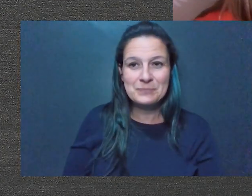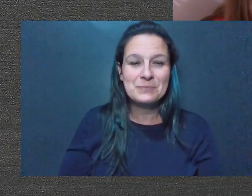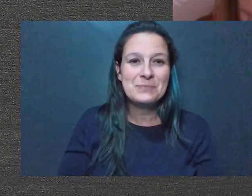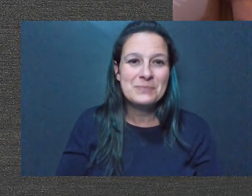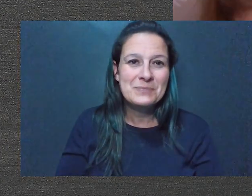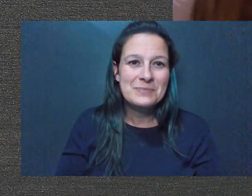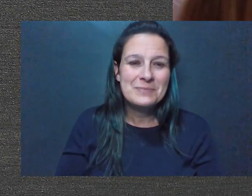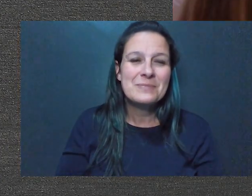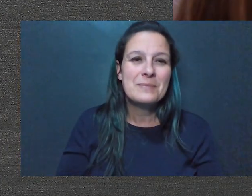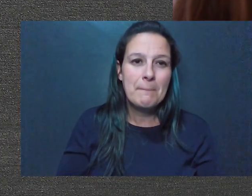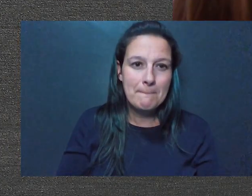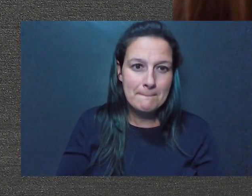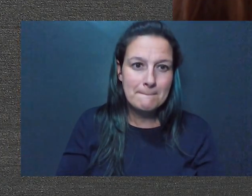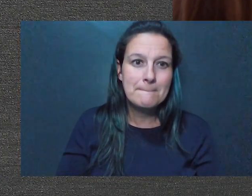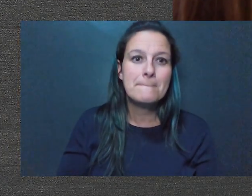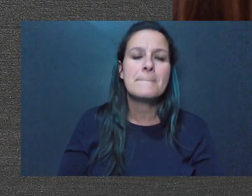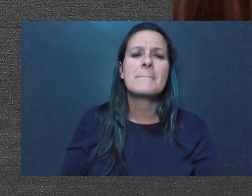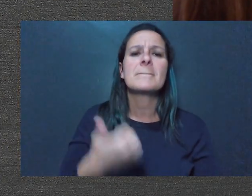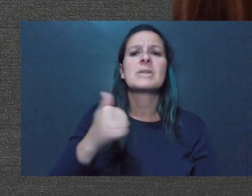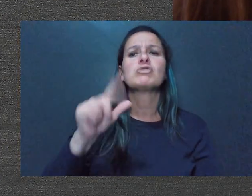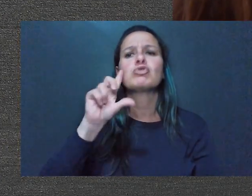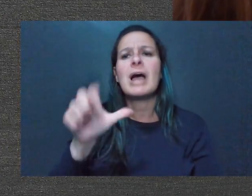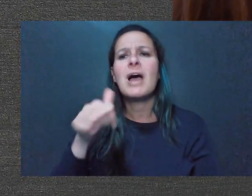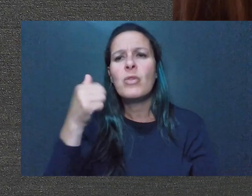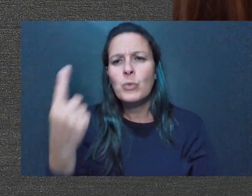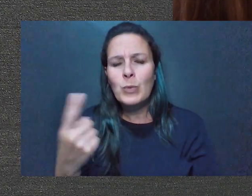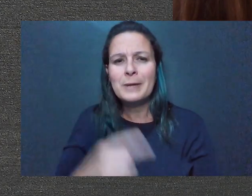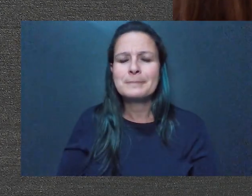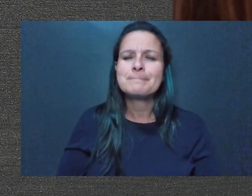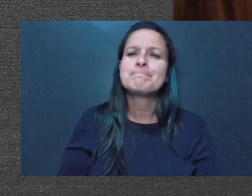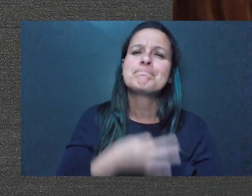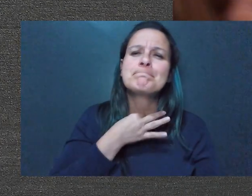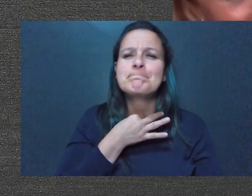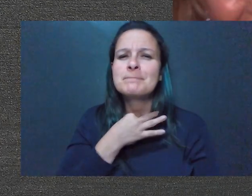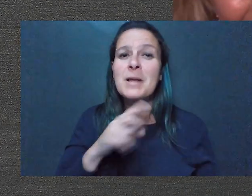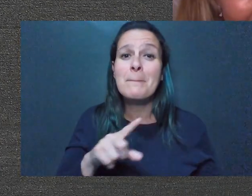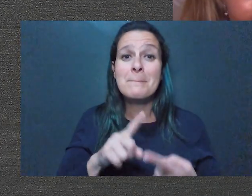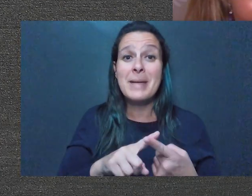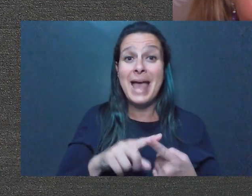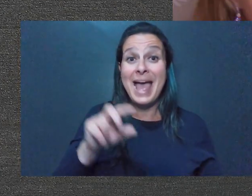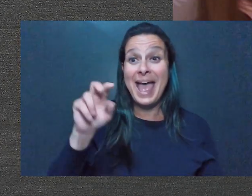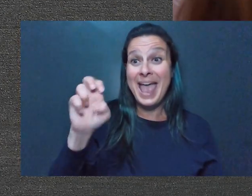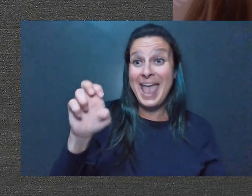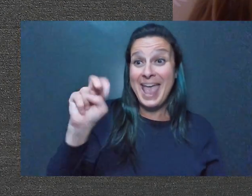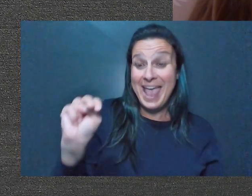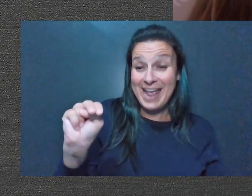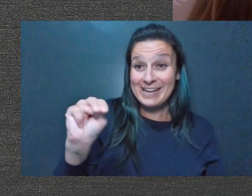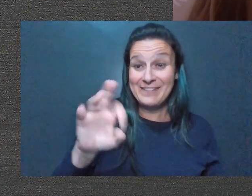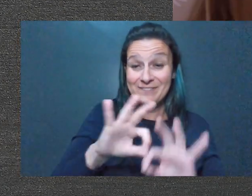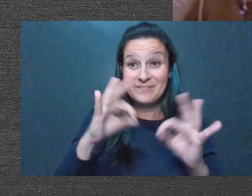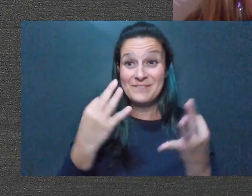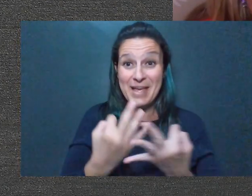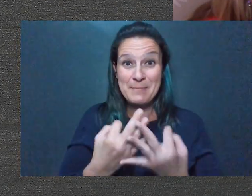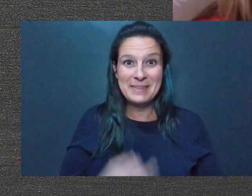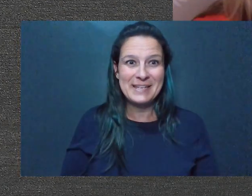Pig. Let's try another one. How about the N